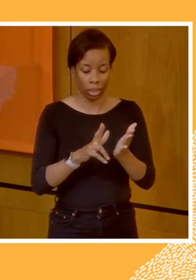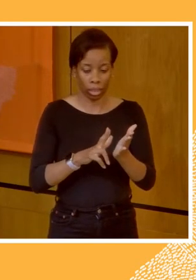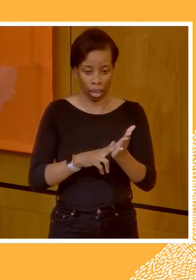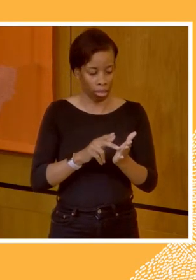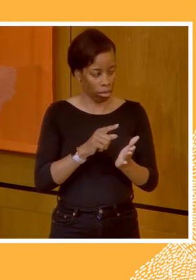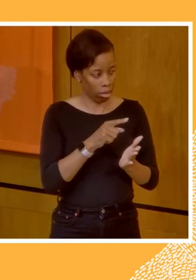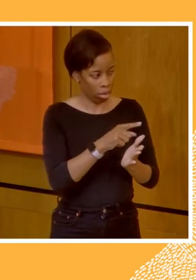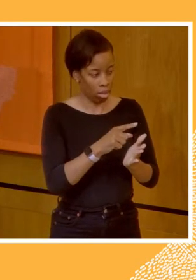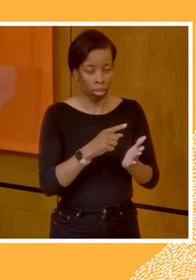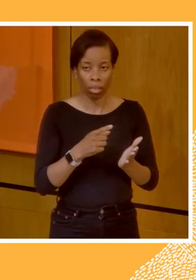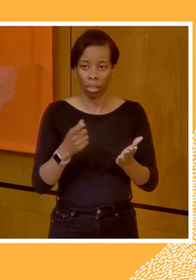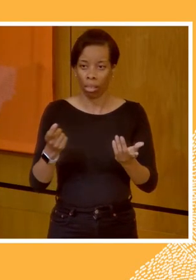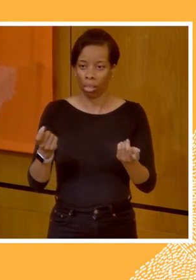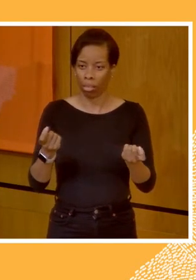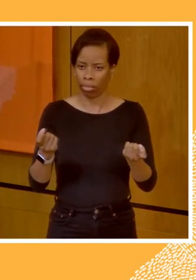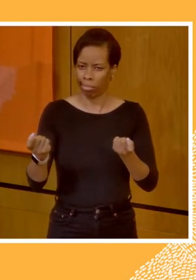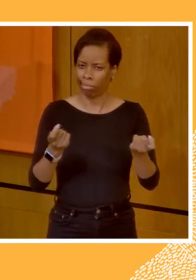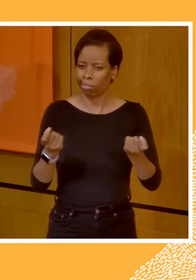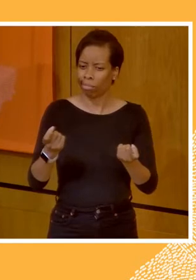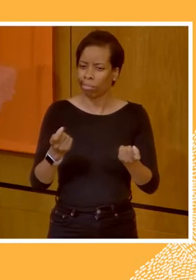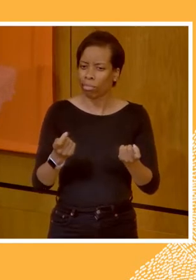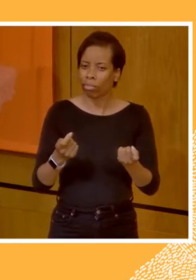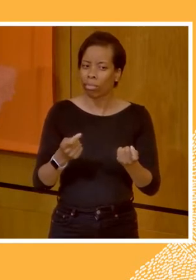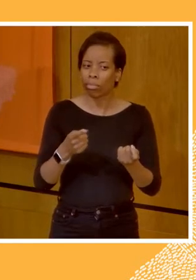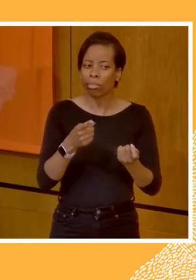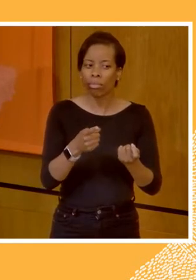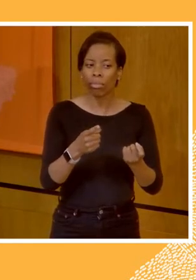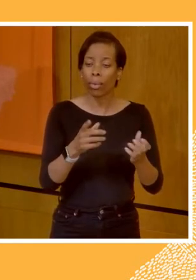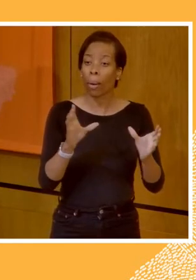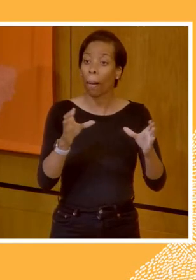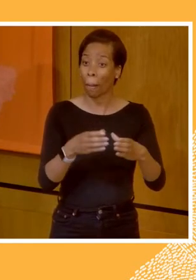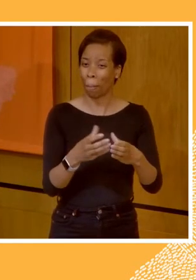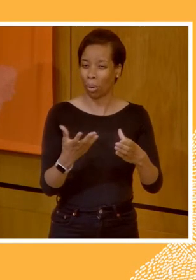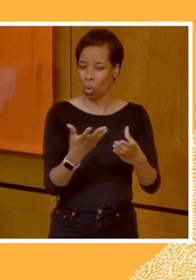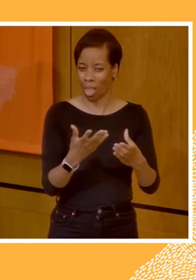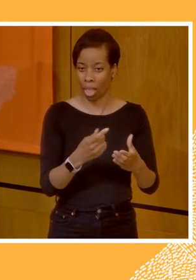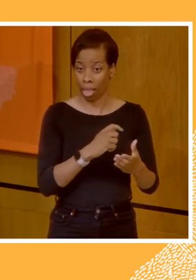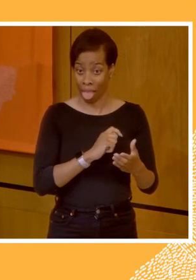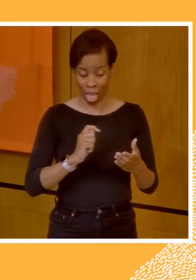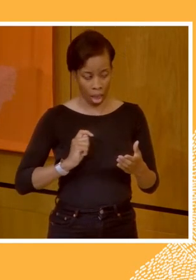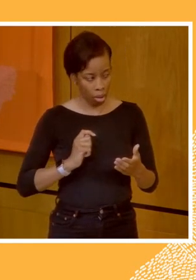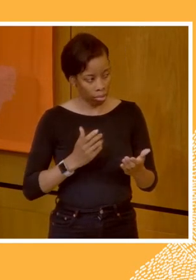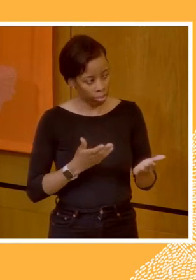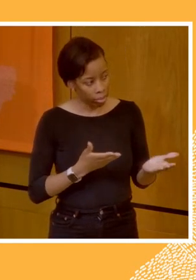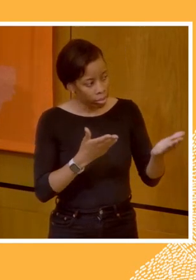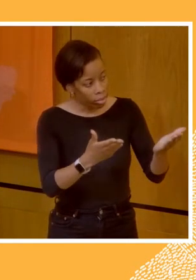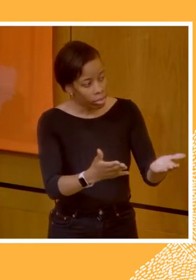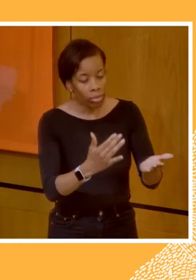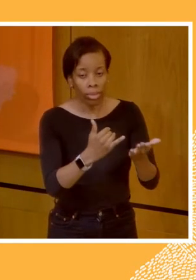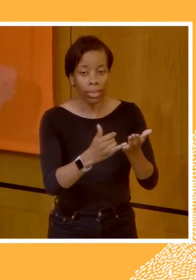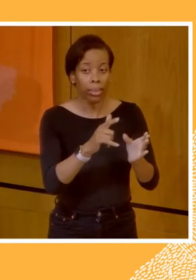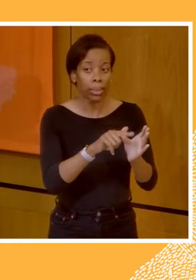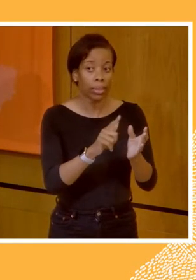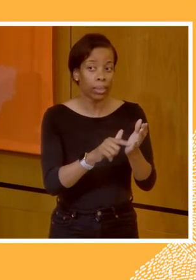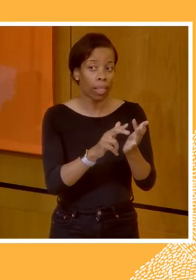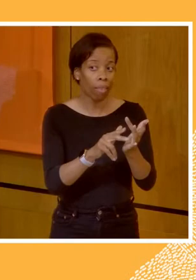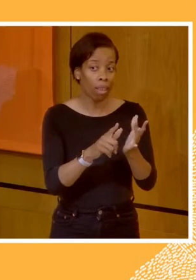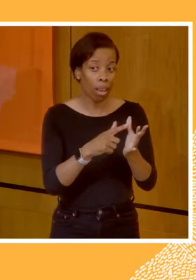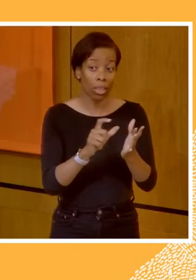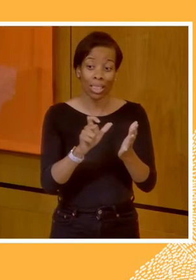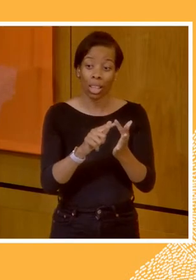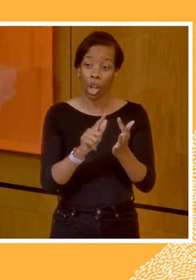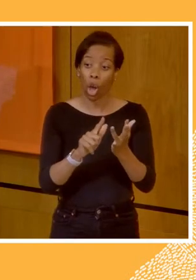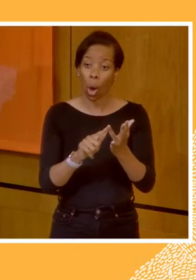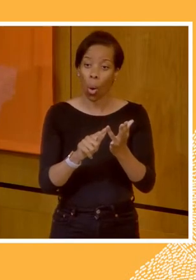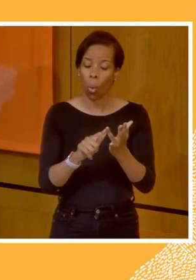Development Program, is anchoring the Mau Hub in Kenya. Sylvia Kagunda, who is the CEO of Action